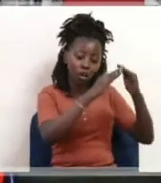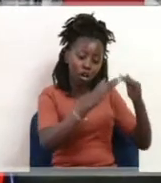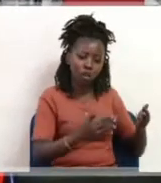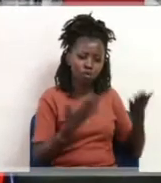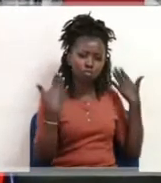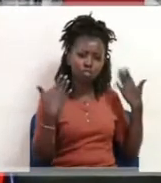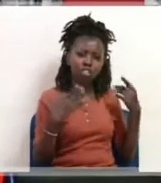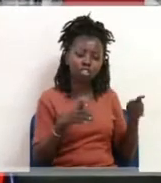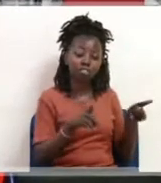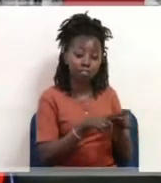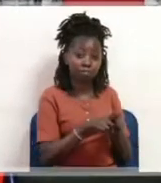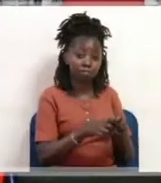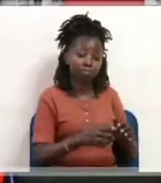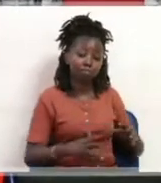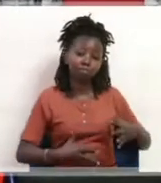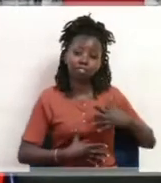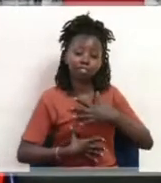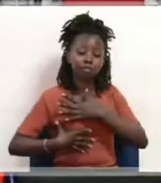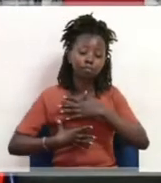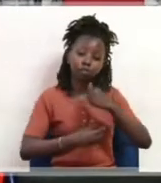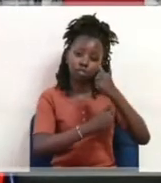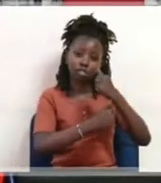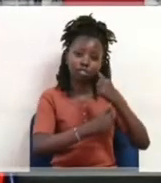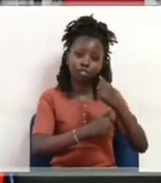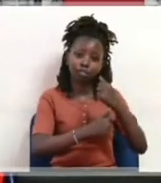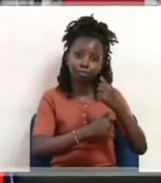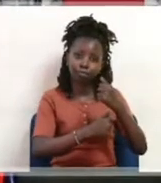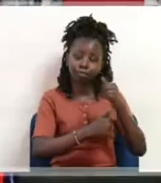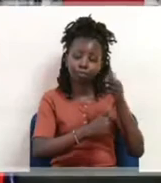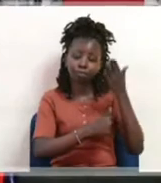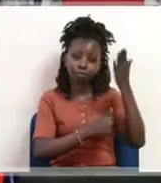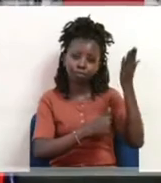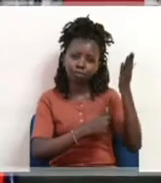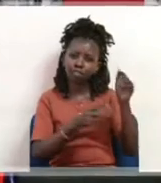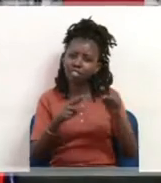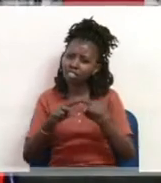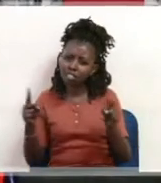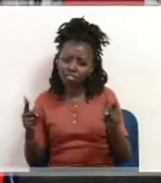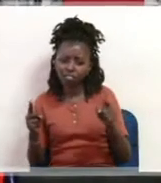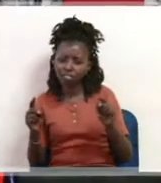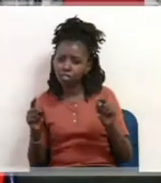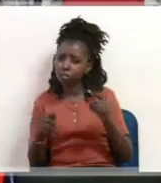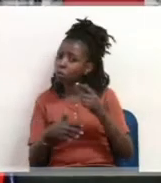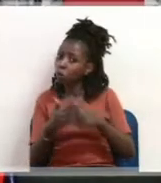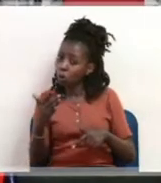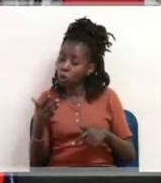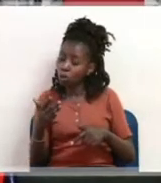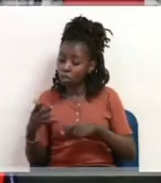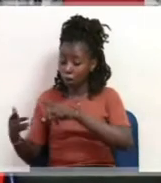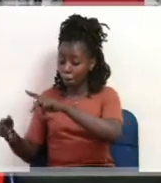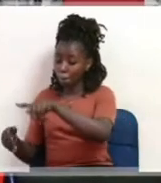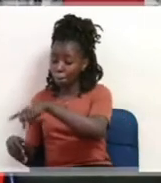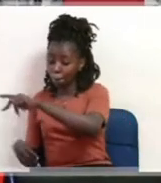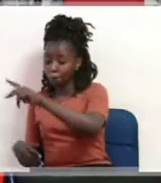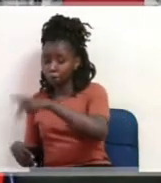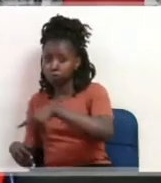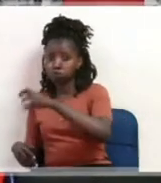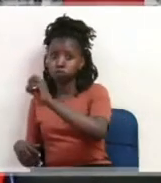in the covert of thy wings. The difference is, the guy in the poem